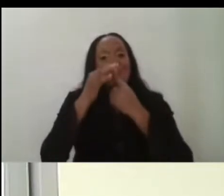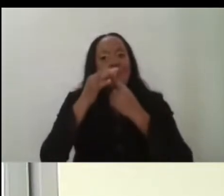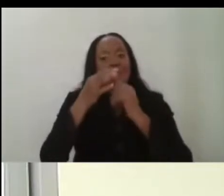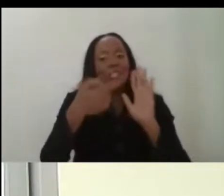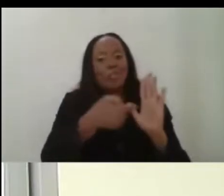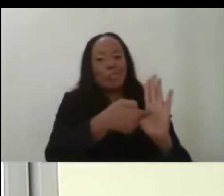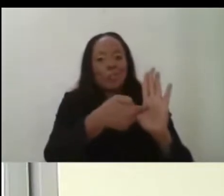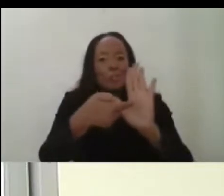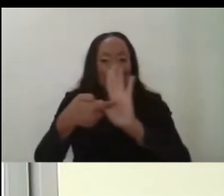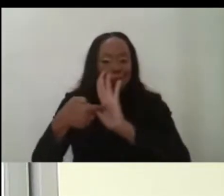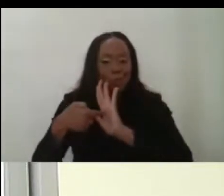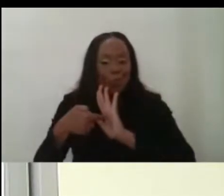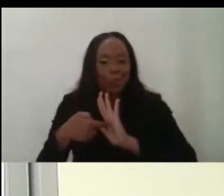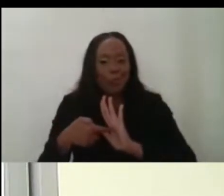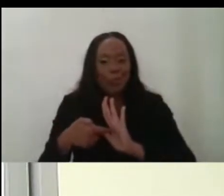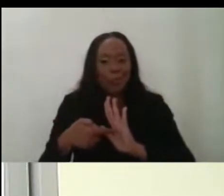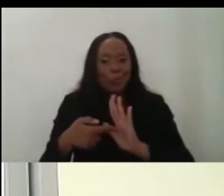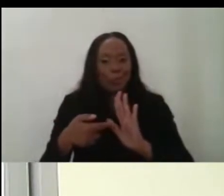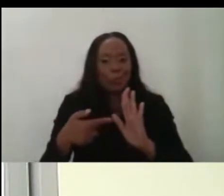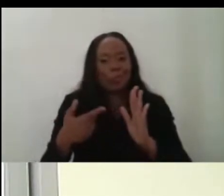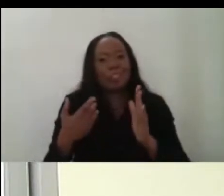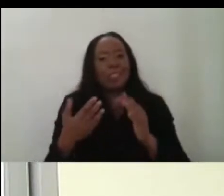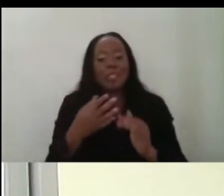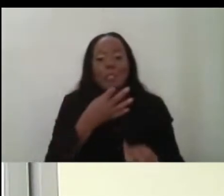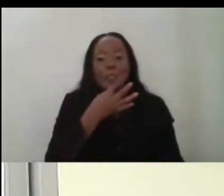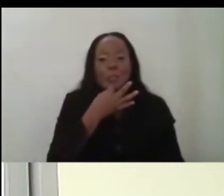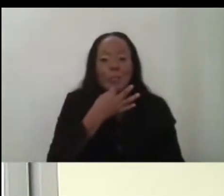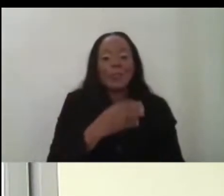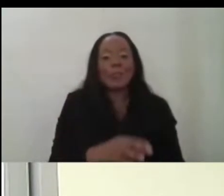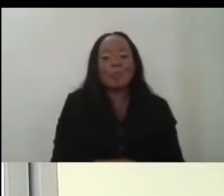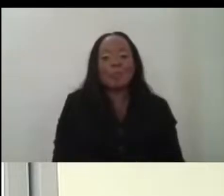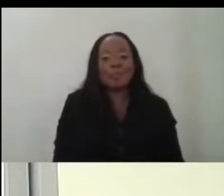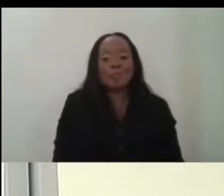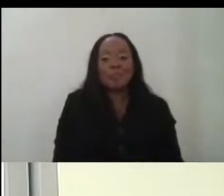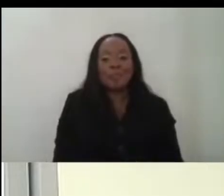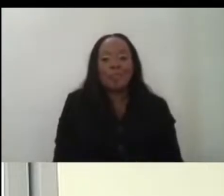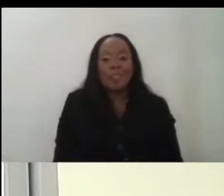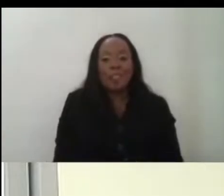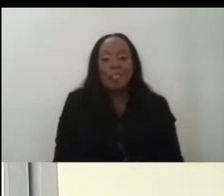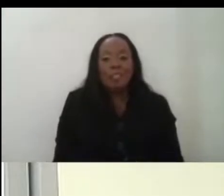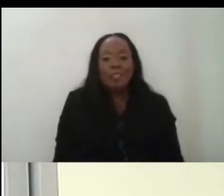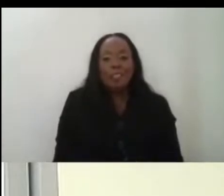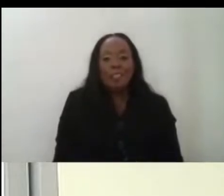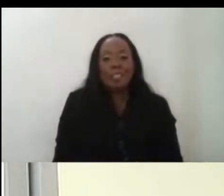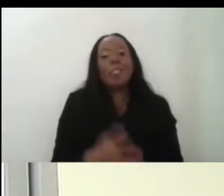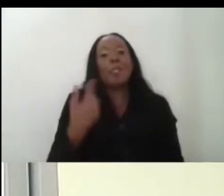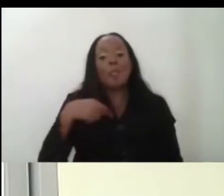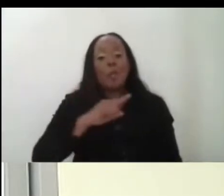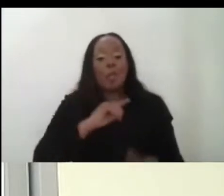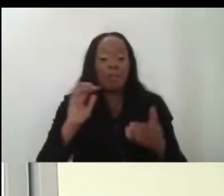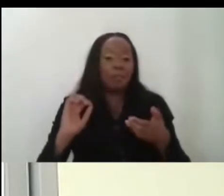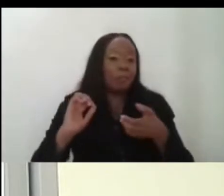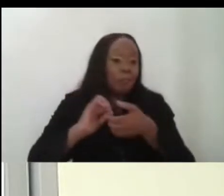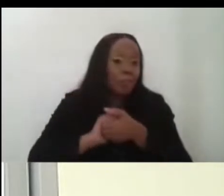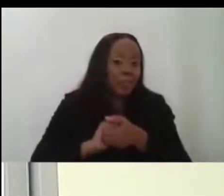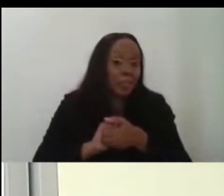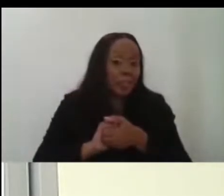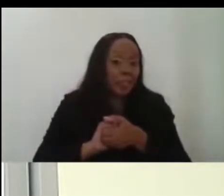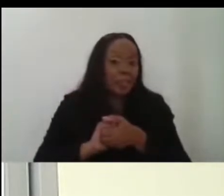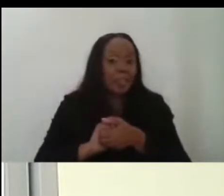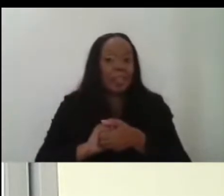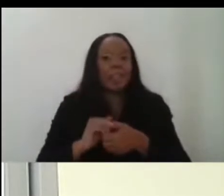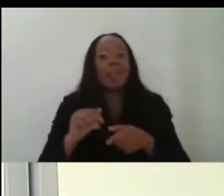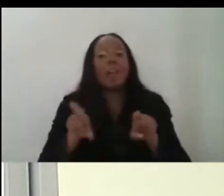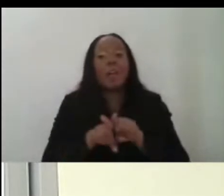going to happen in a few moments. We talk about partnerships. We also talk about having a presence in the